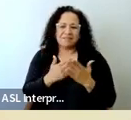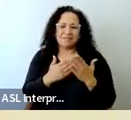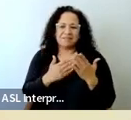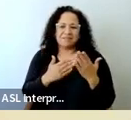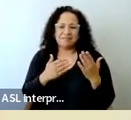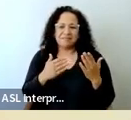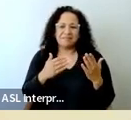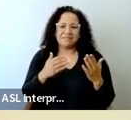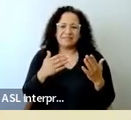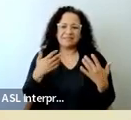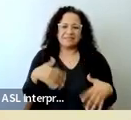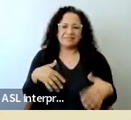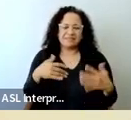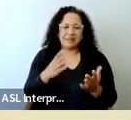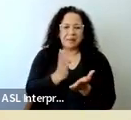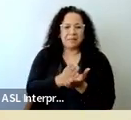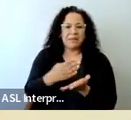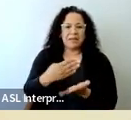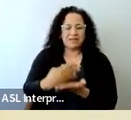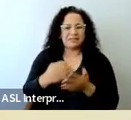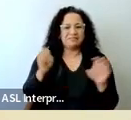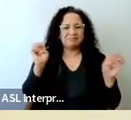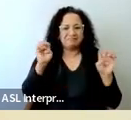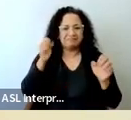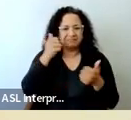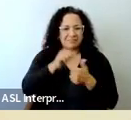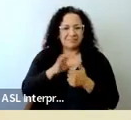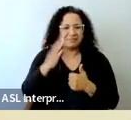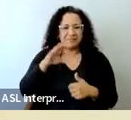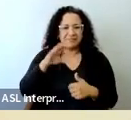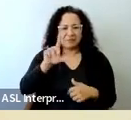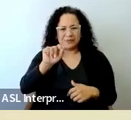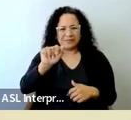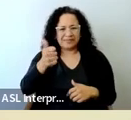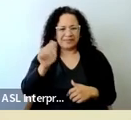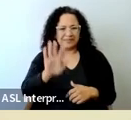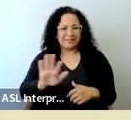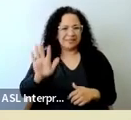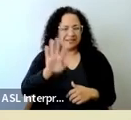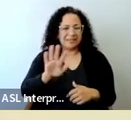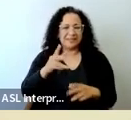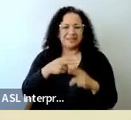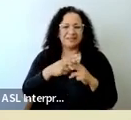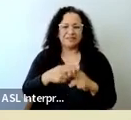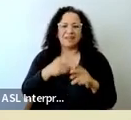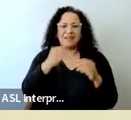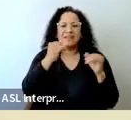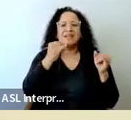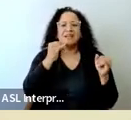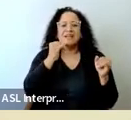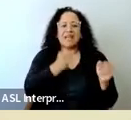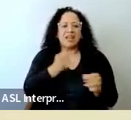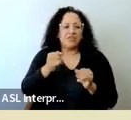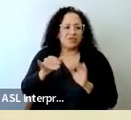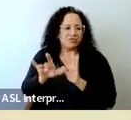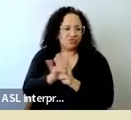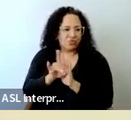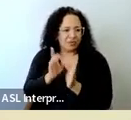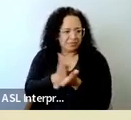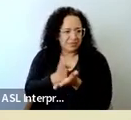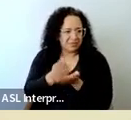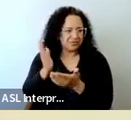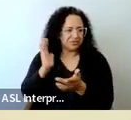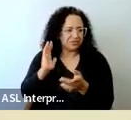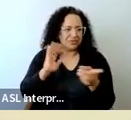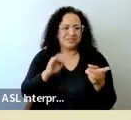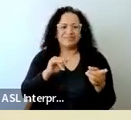towards its extreme budget crisis here. About 2010-ish, I'd say here, there was something called individual choice budget that also